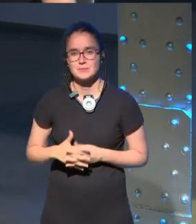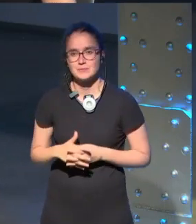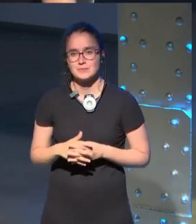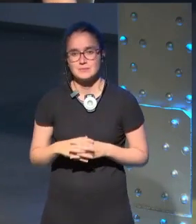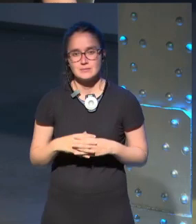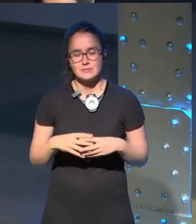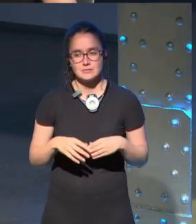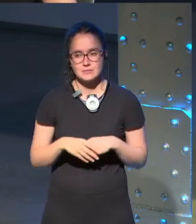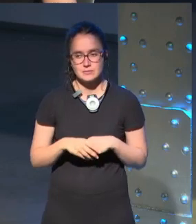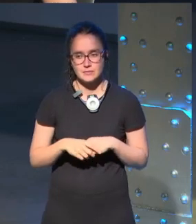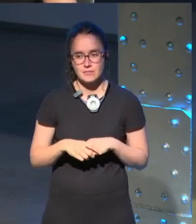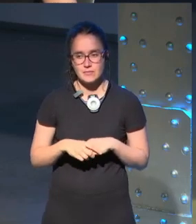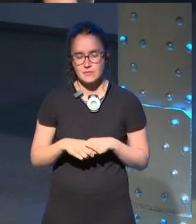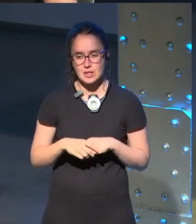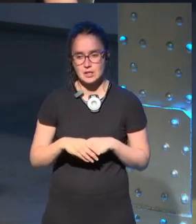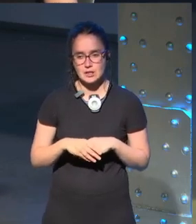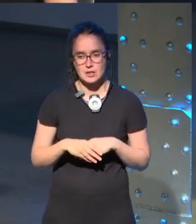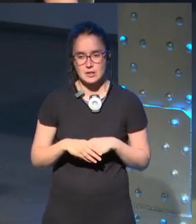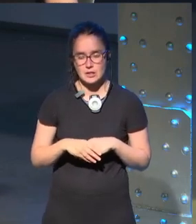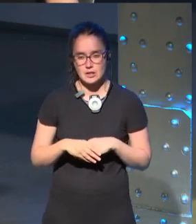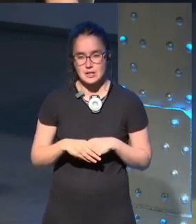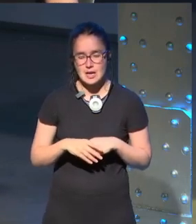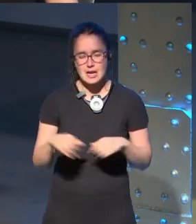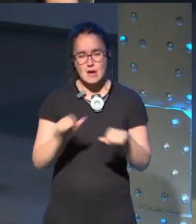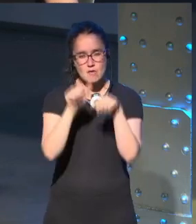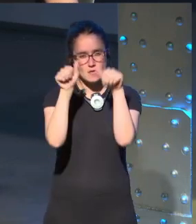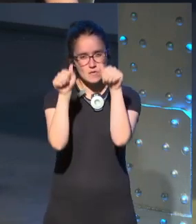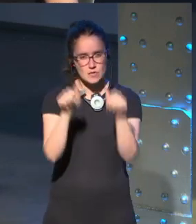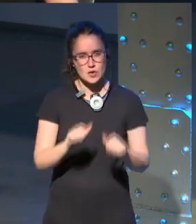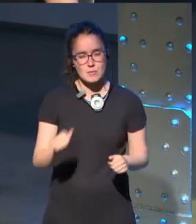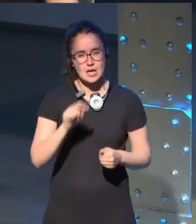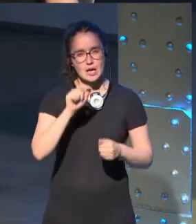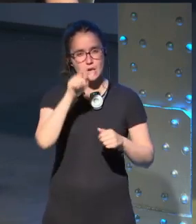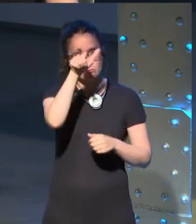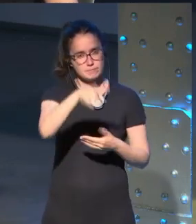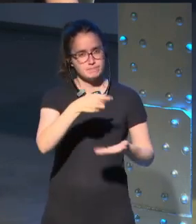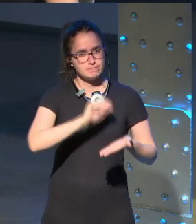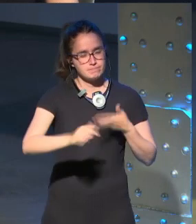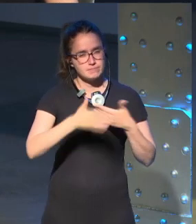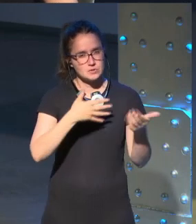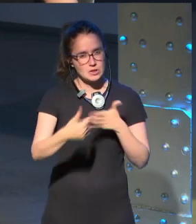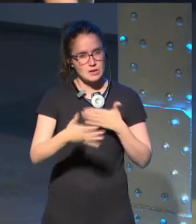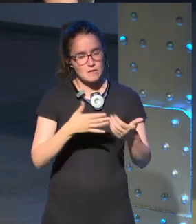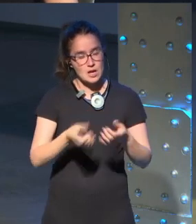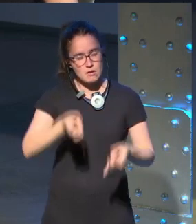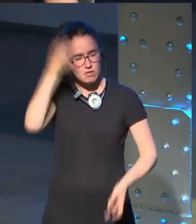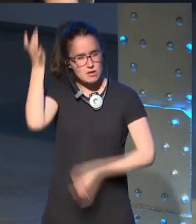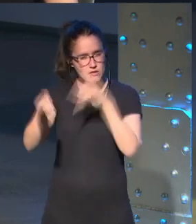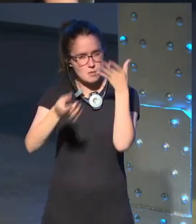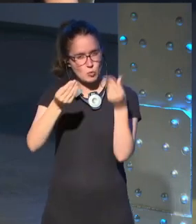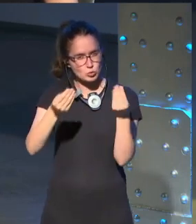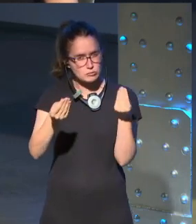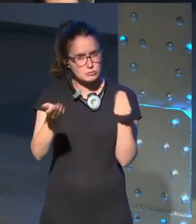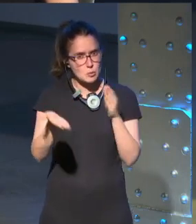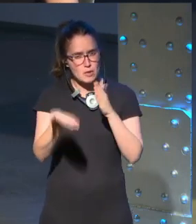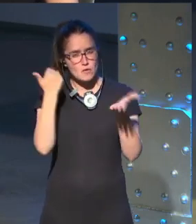su proceso de escritor. In your process of writing, the way that you work as a writer, do